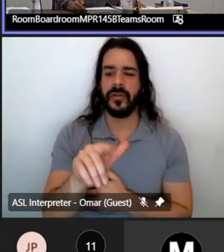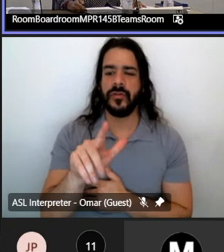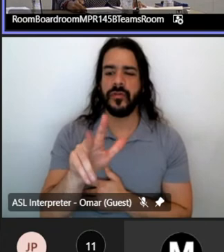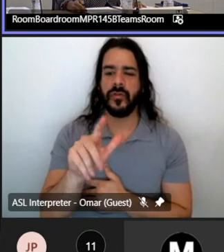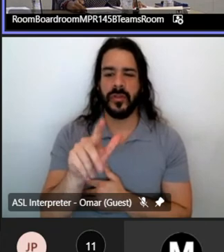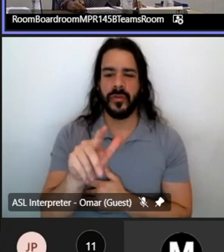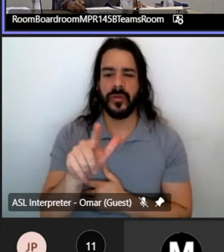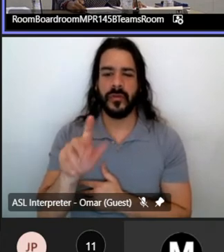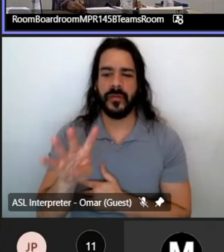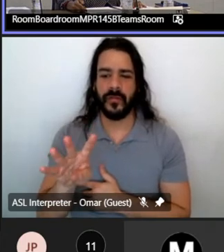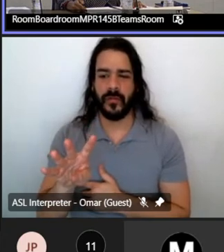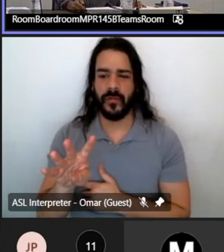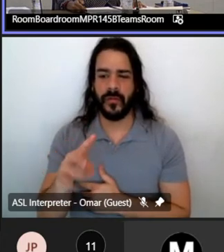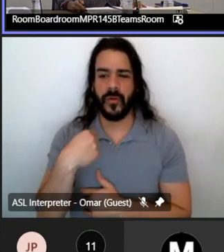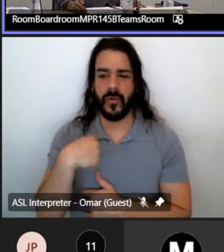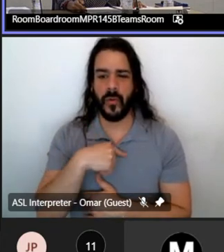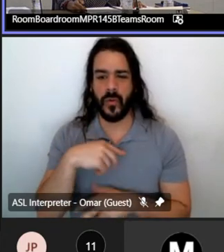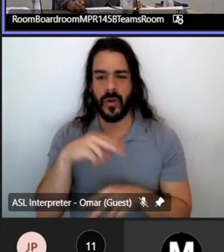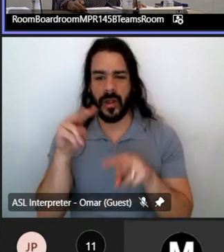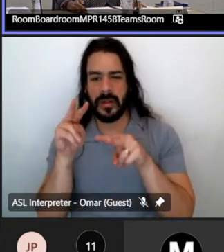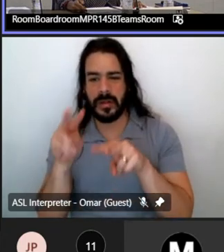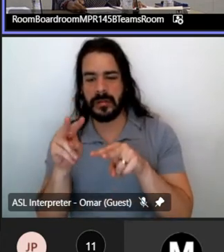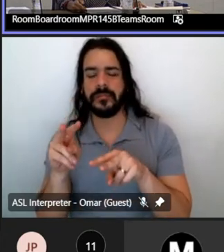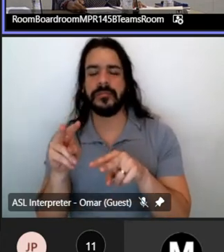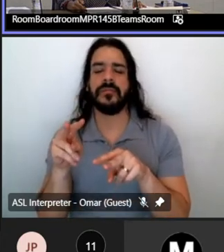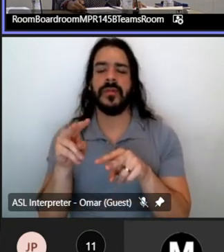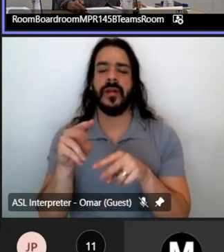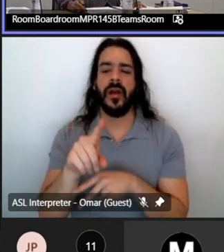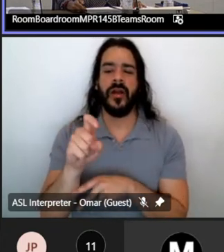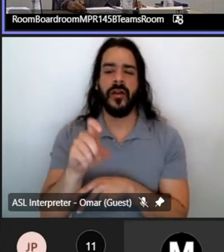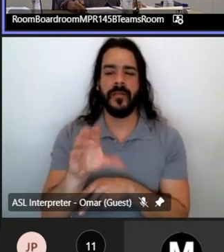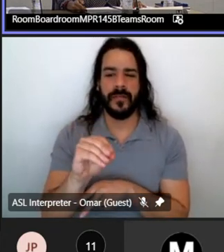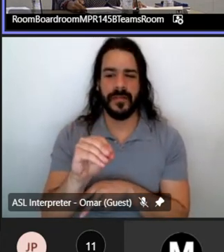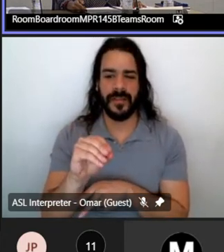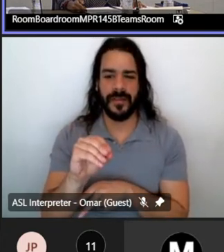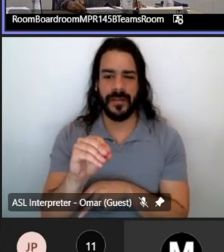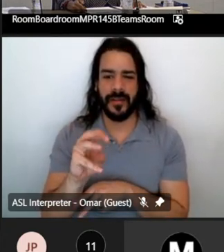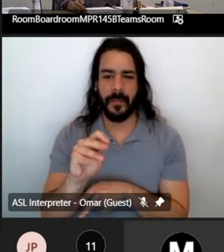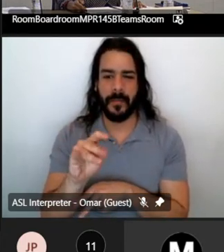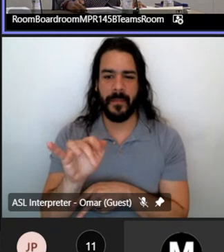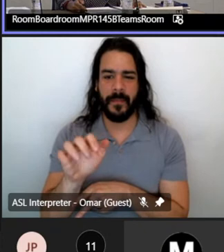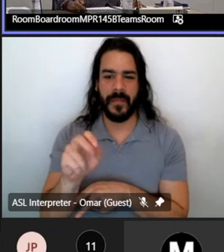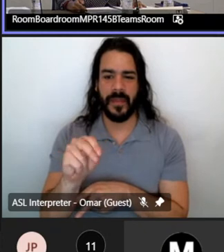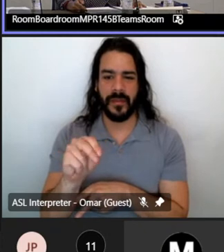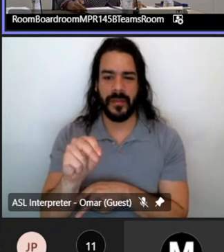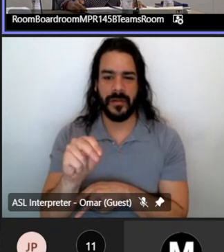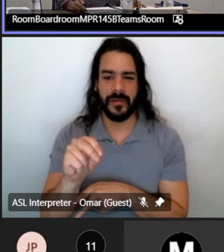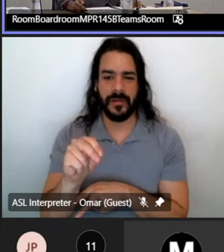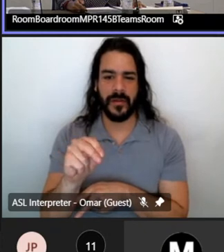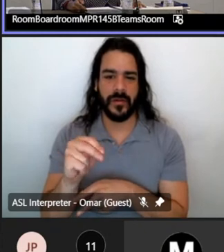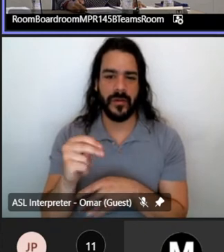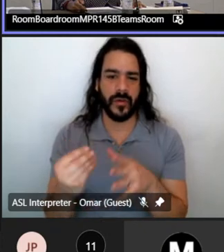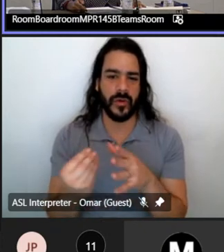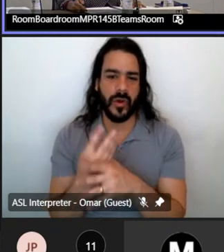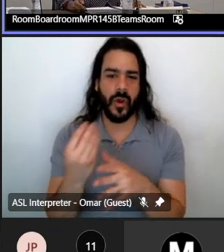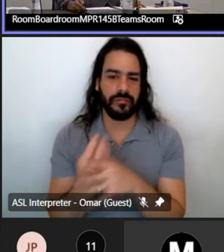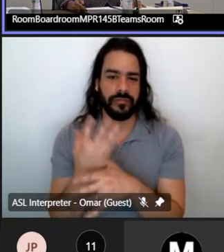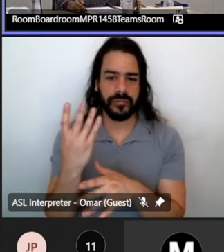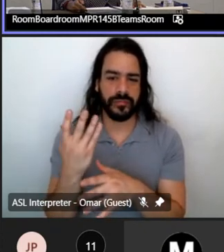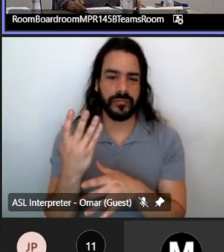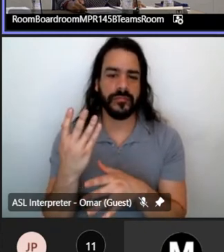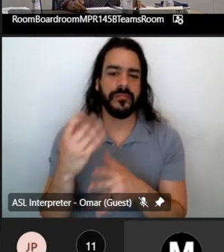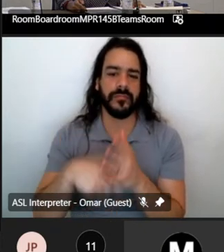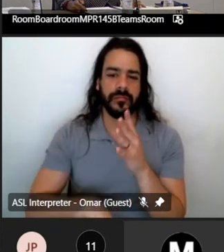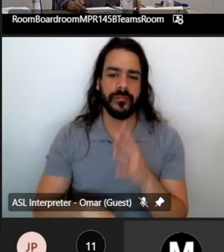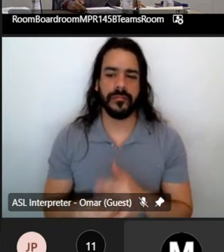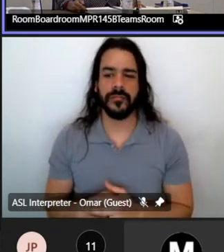fiscal years 23 and 24 Metro projects an additional 150 million dollars of personnel costs growth